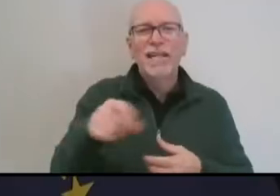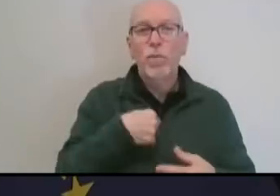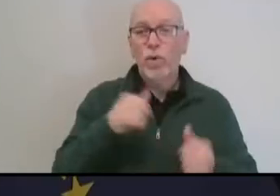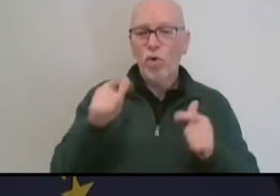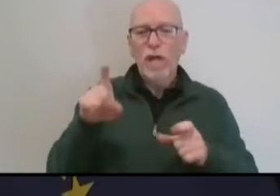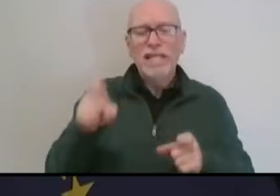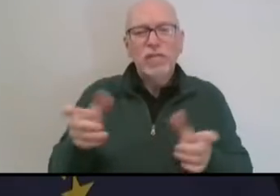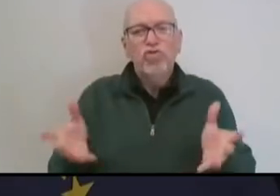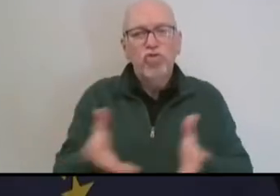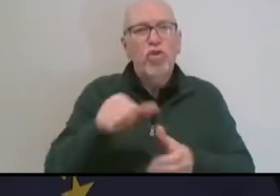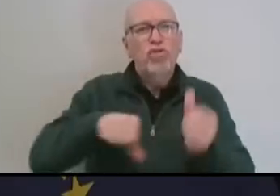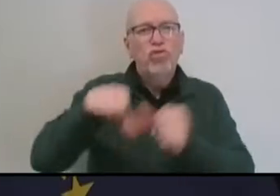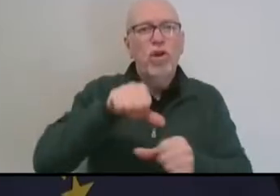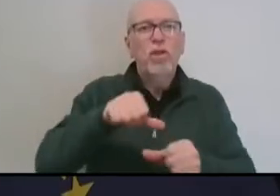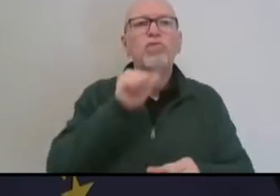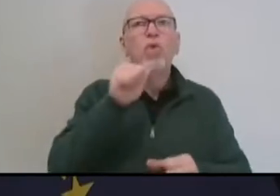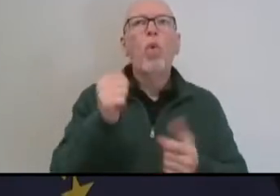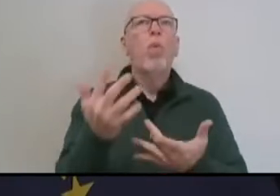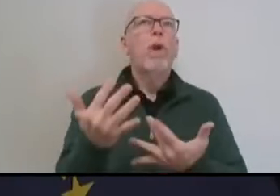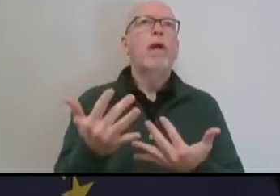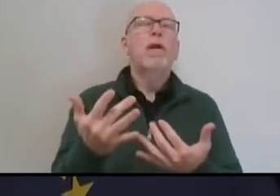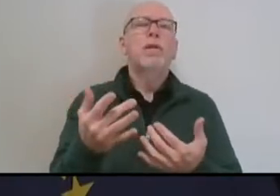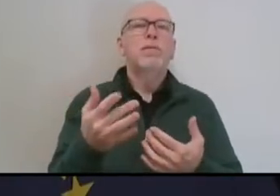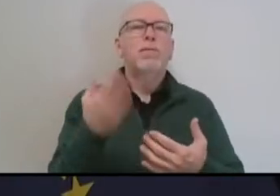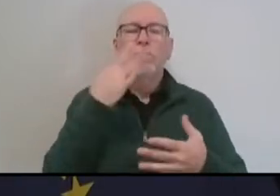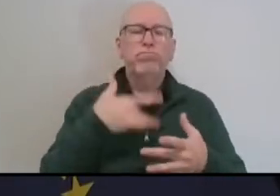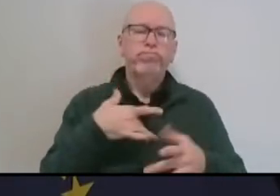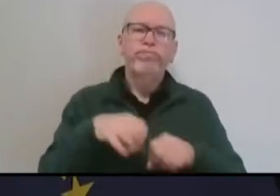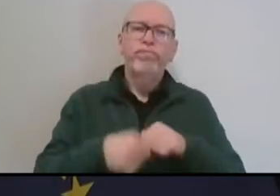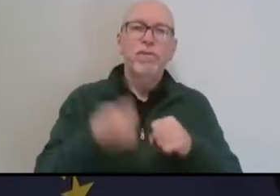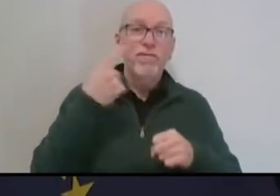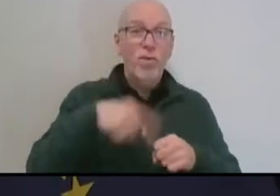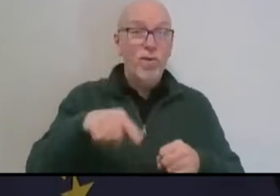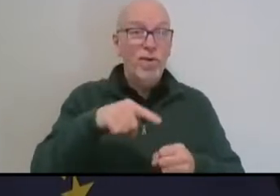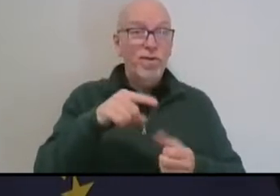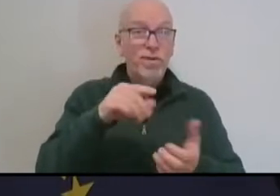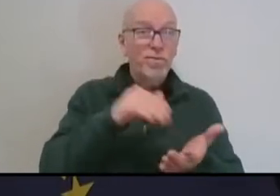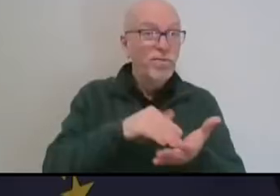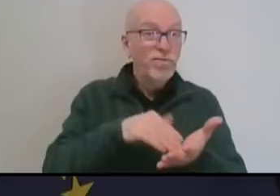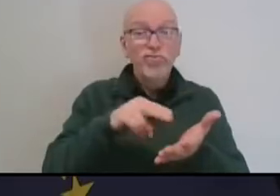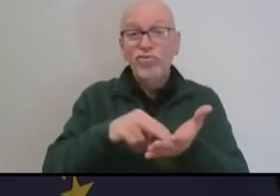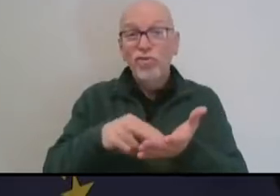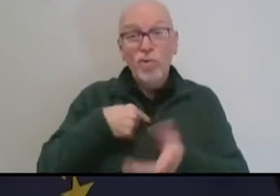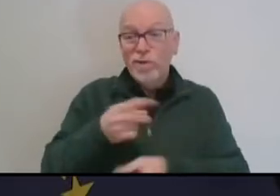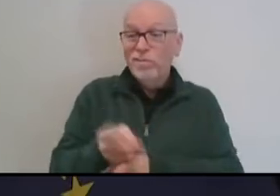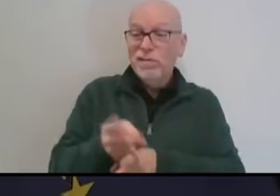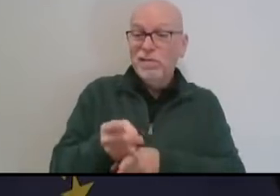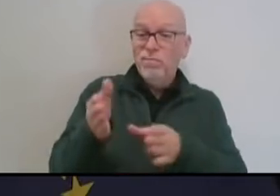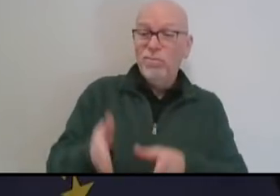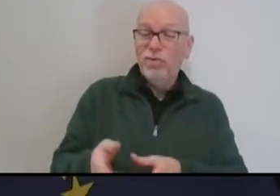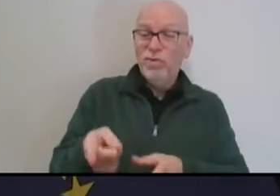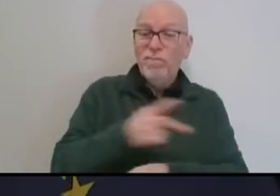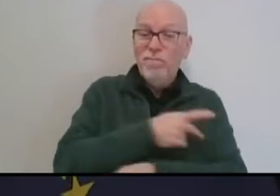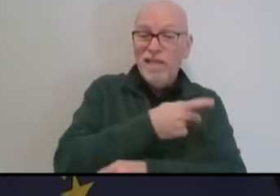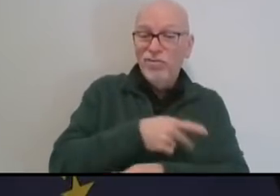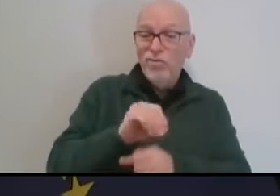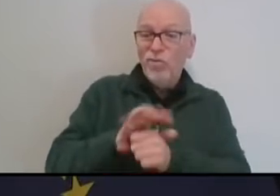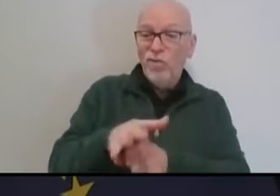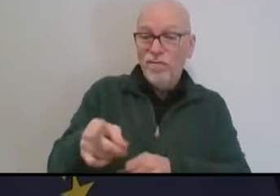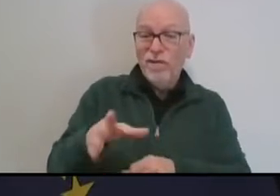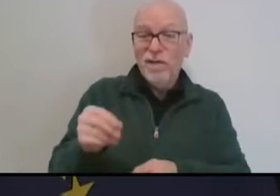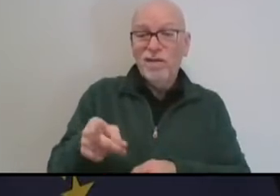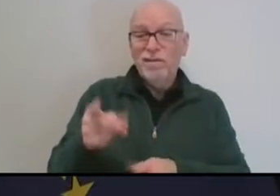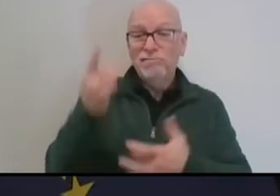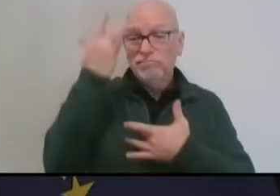encourage each other. Please don't wait. It is heartbreaking for us healthcare providers when we take care of somebody who has COVID and is sick